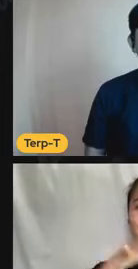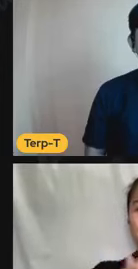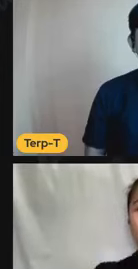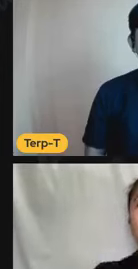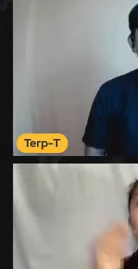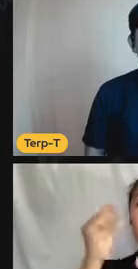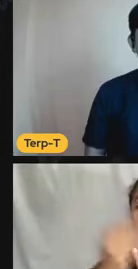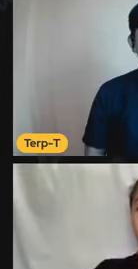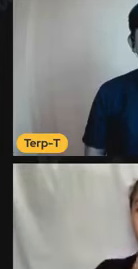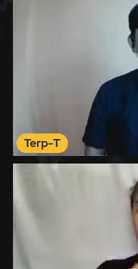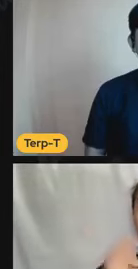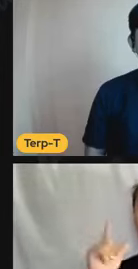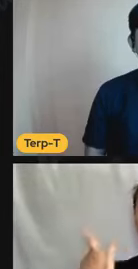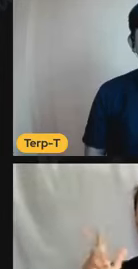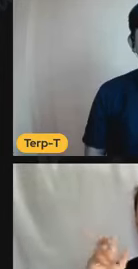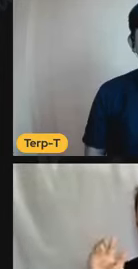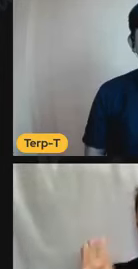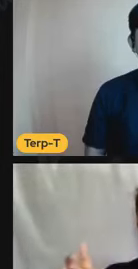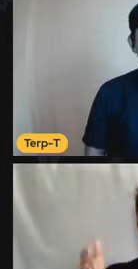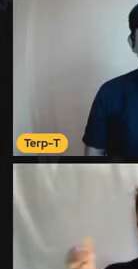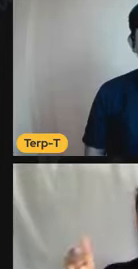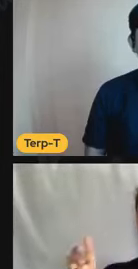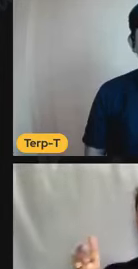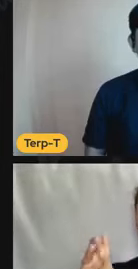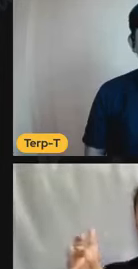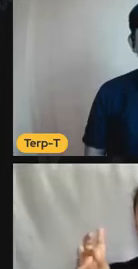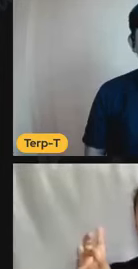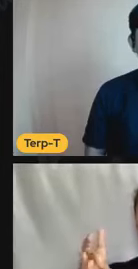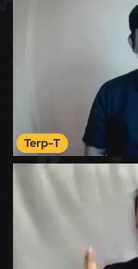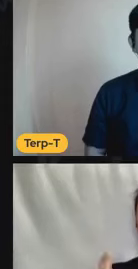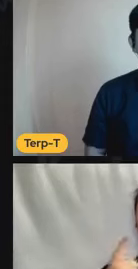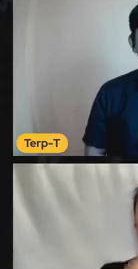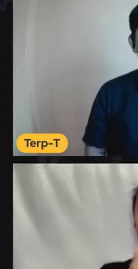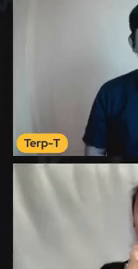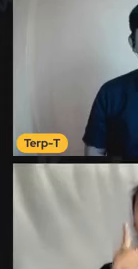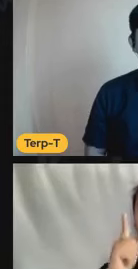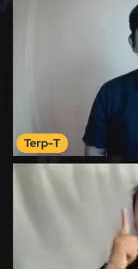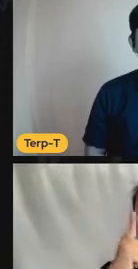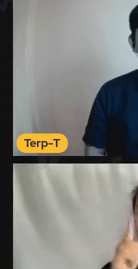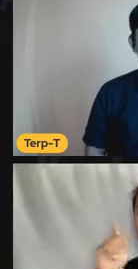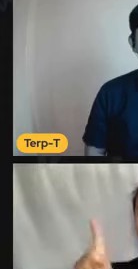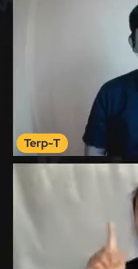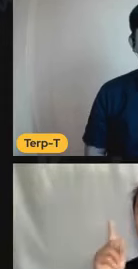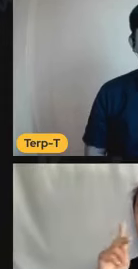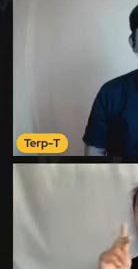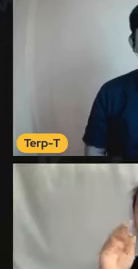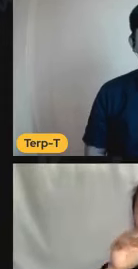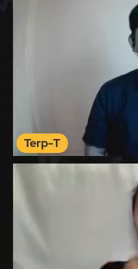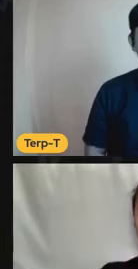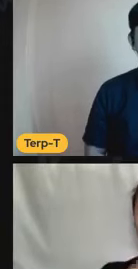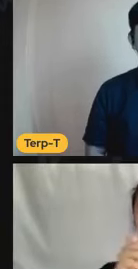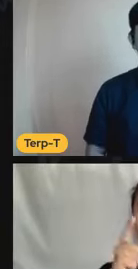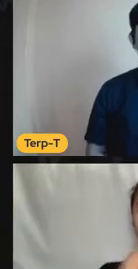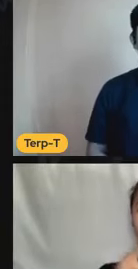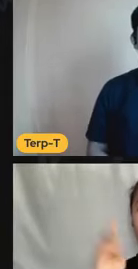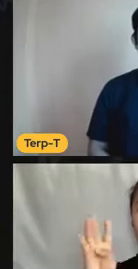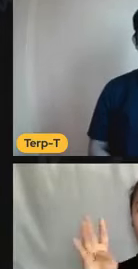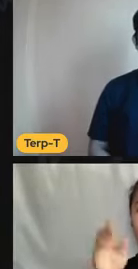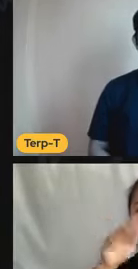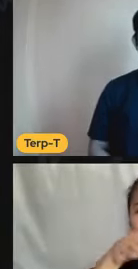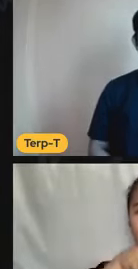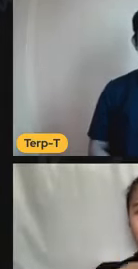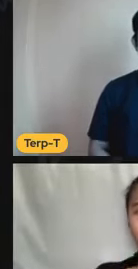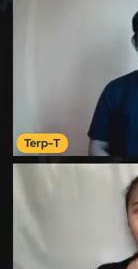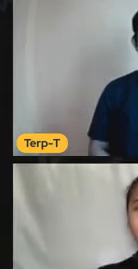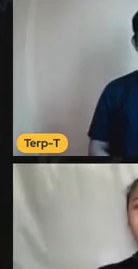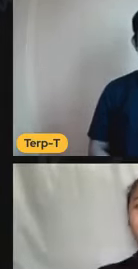27, 2021 from 1 p.m. to 4 p.m. on Facebook Live via Hands in Inclusion Pilipinas Facebook page. Details